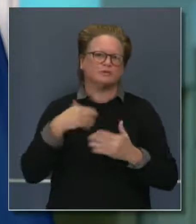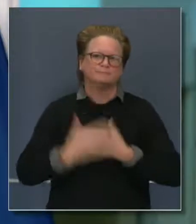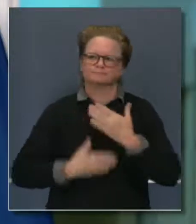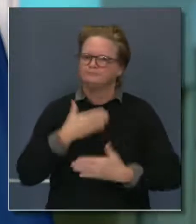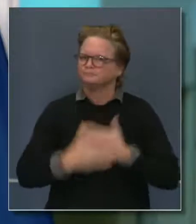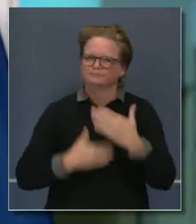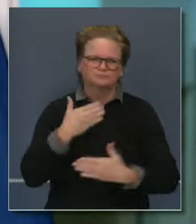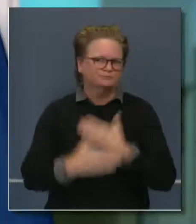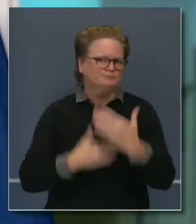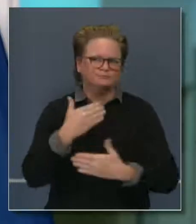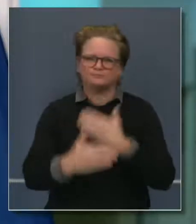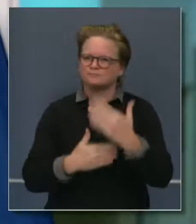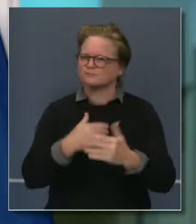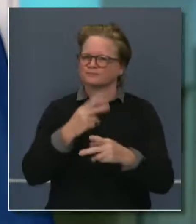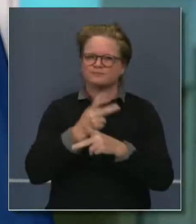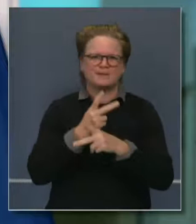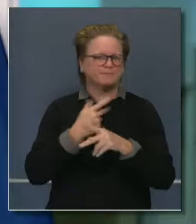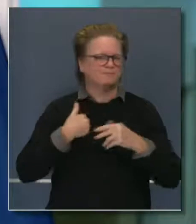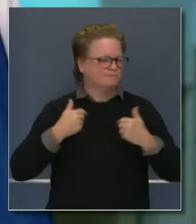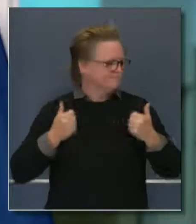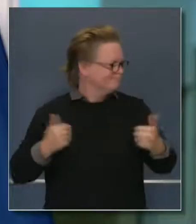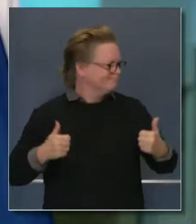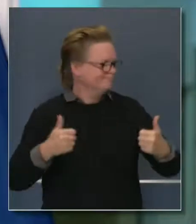department heads, agency heads to